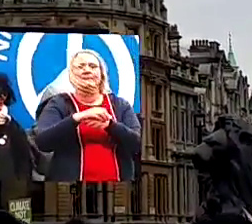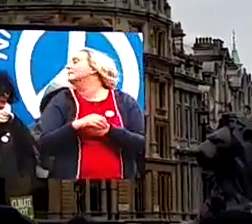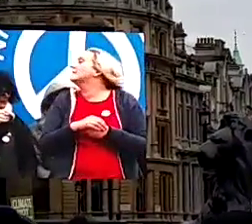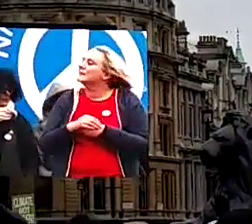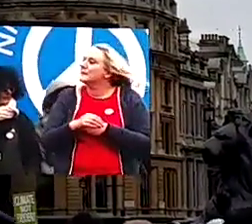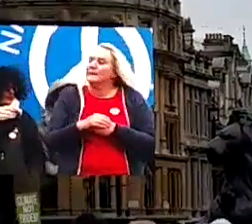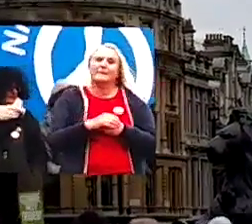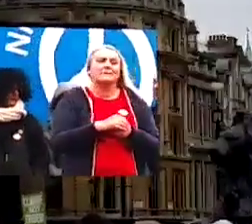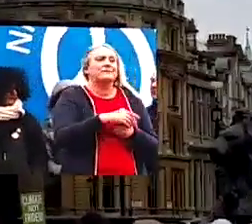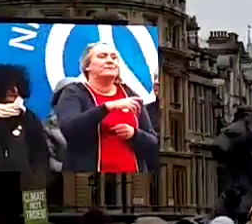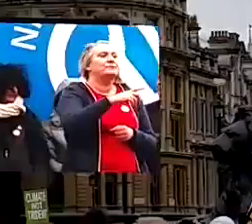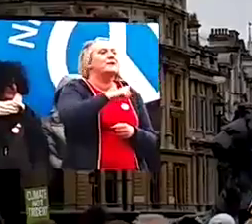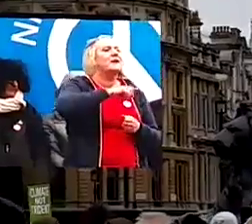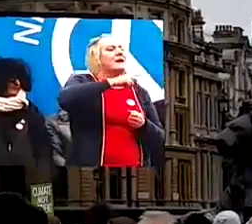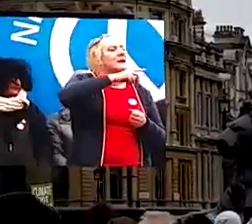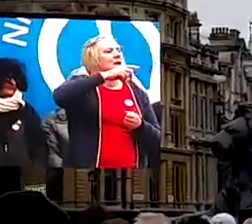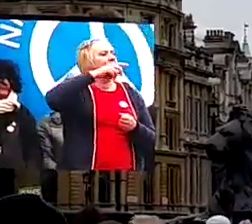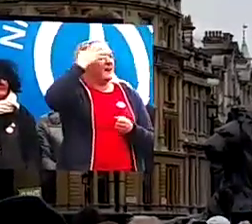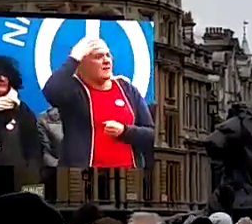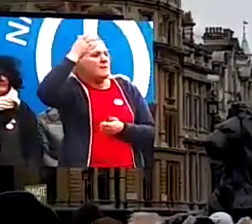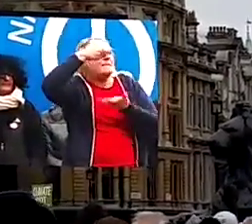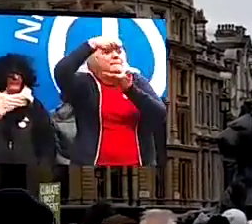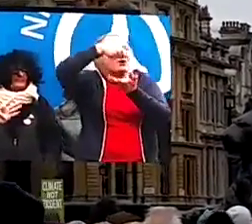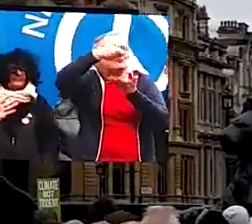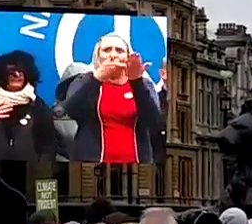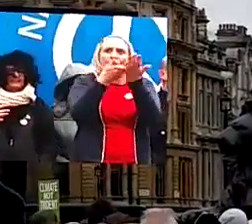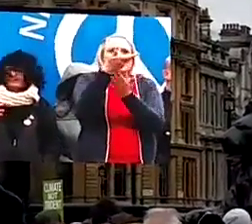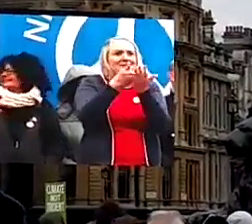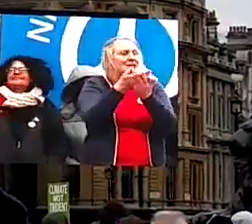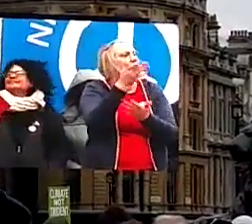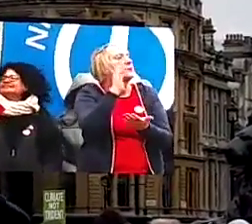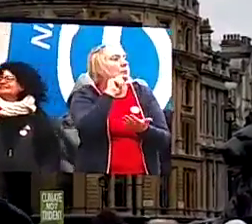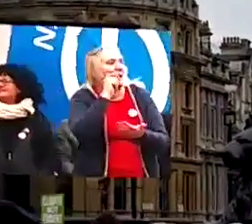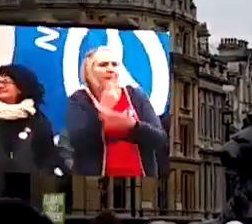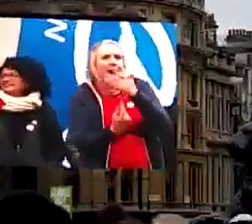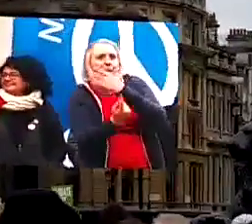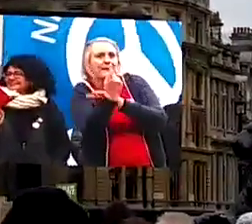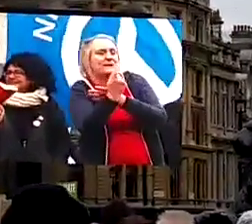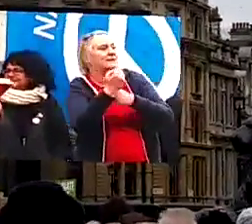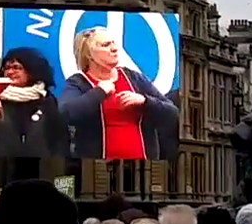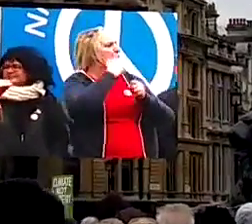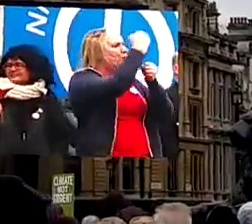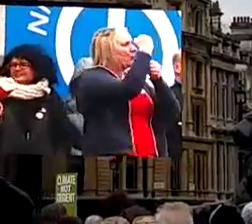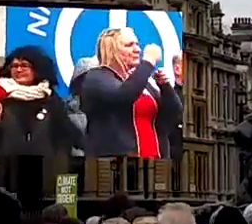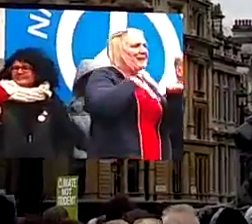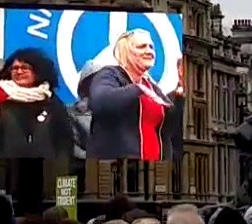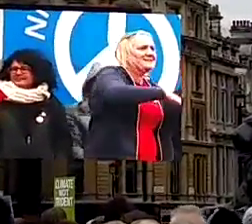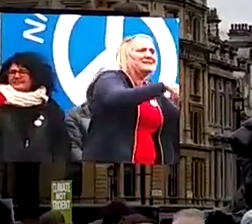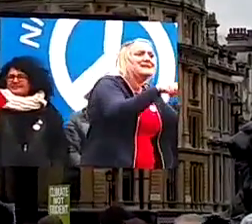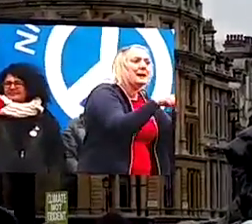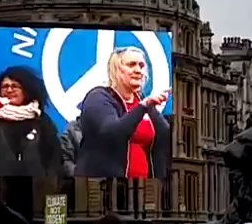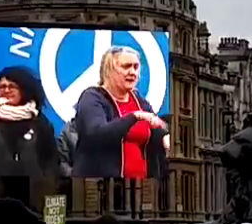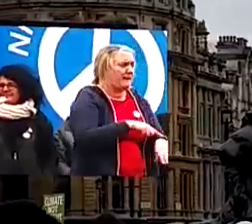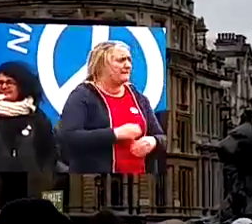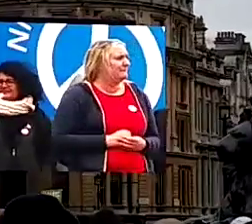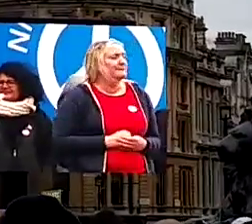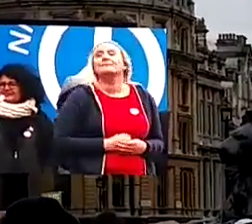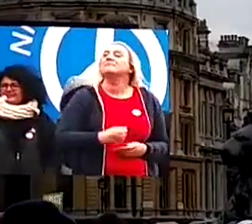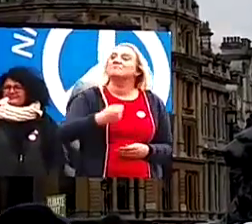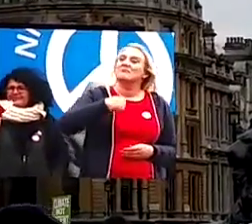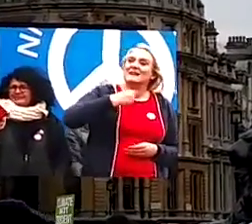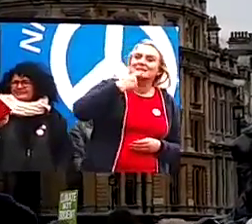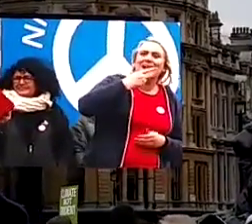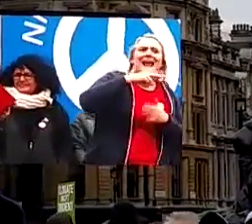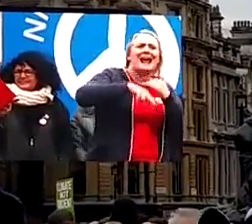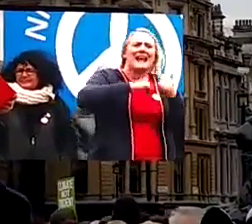during the bursary consultation, and I really would like you all to be there with us. I say NHS, not